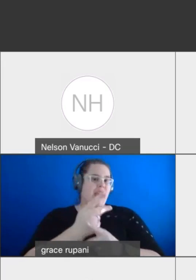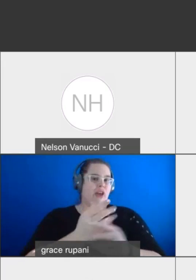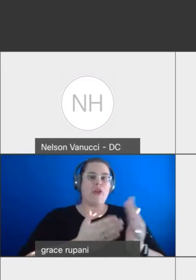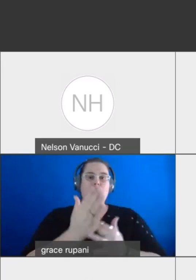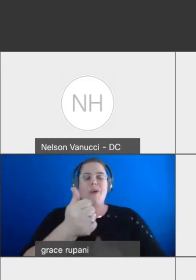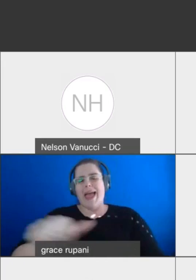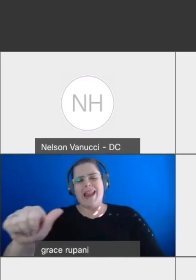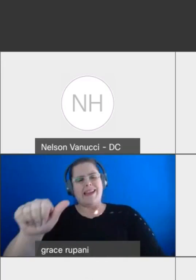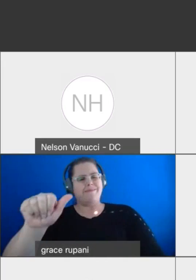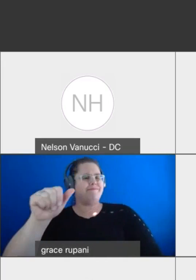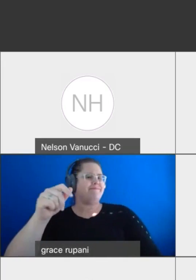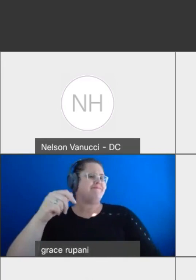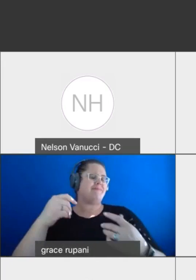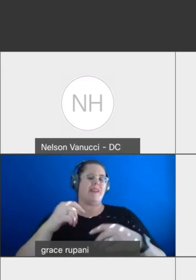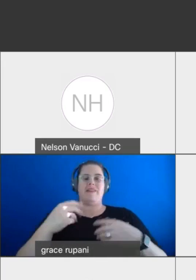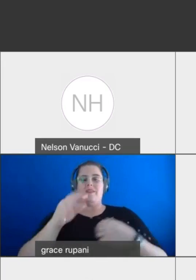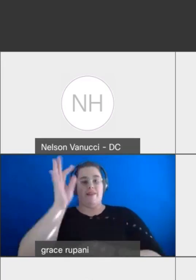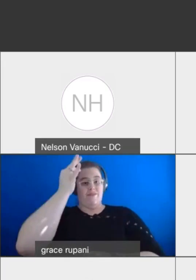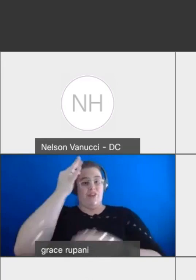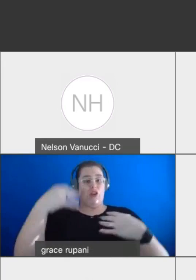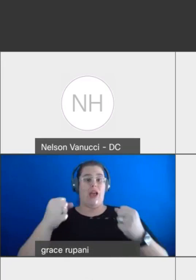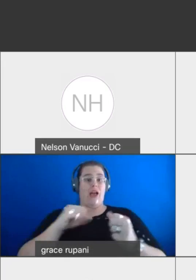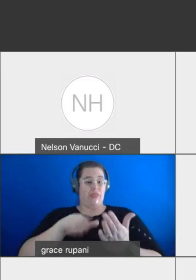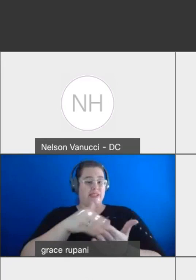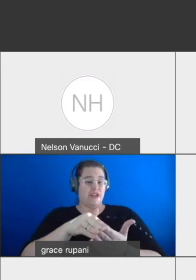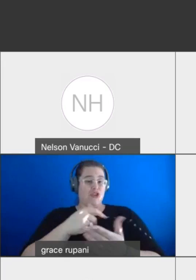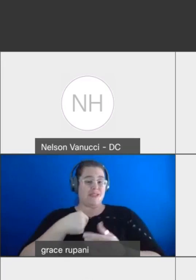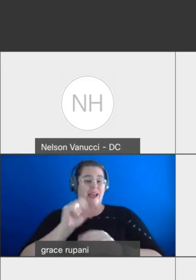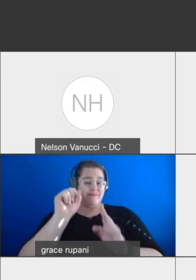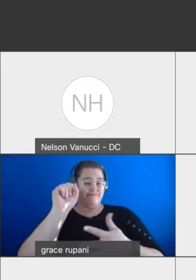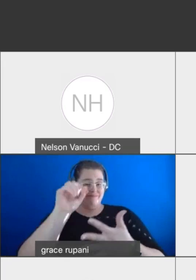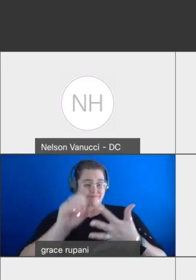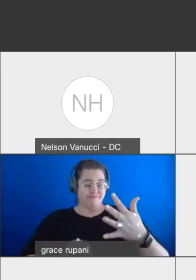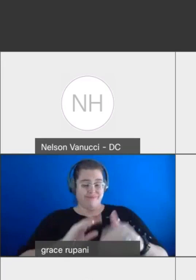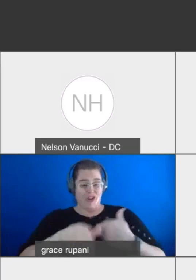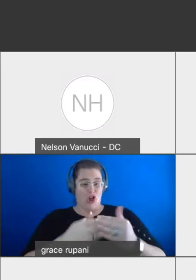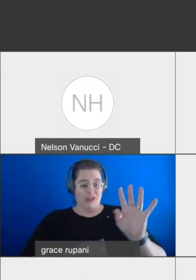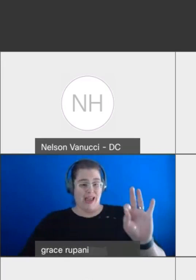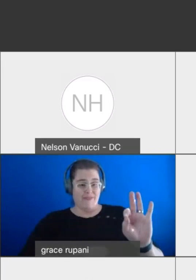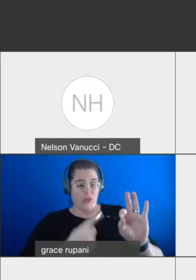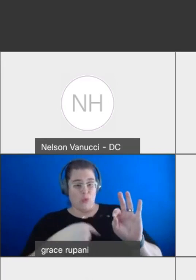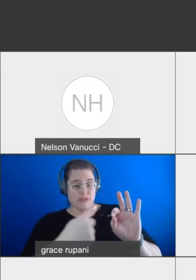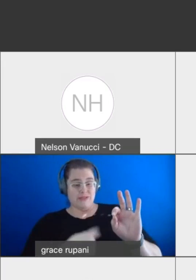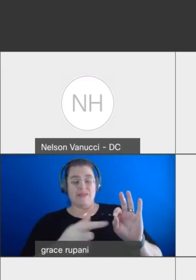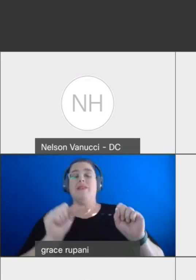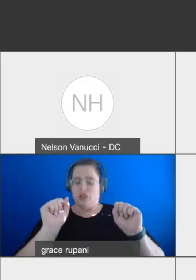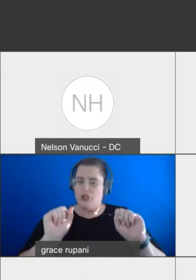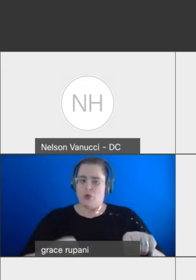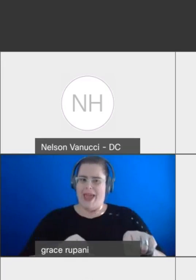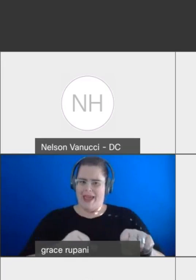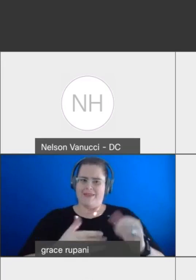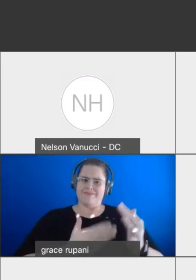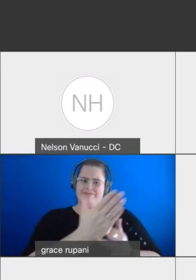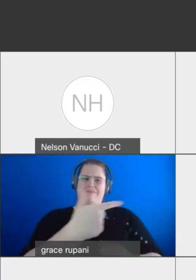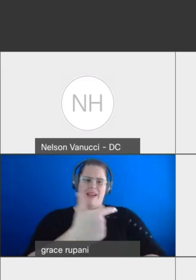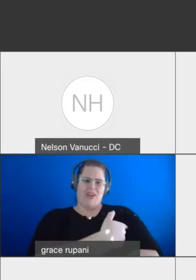the health centers that I listed. If you're connected to them, you could get your vaccine there when any of those have